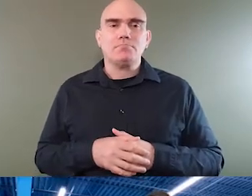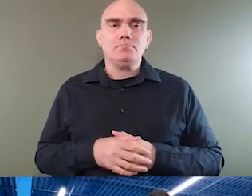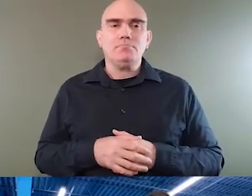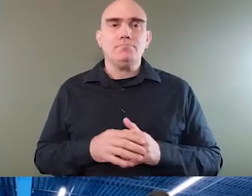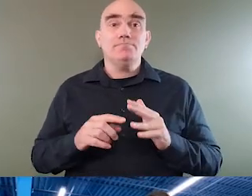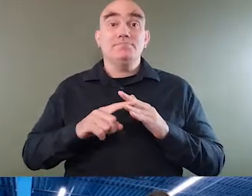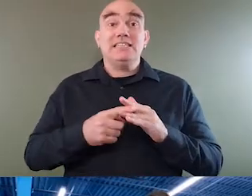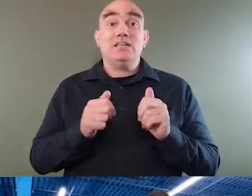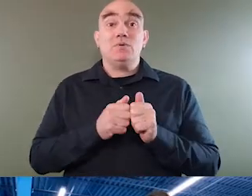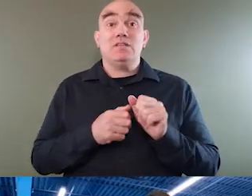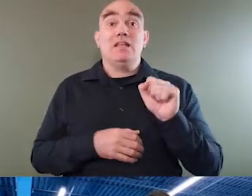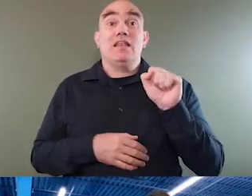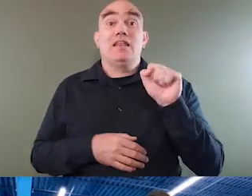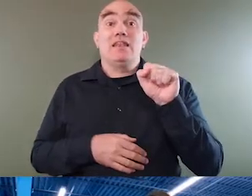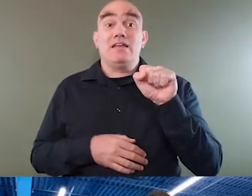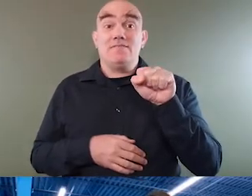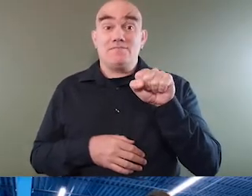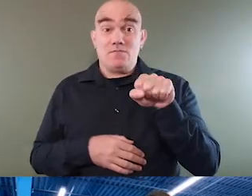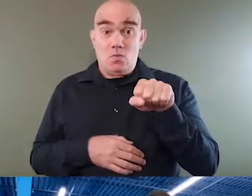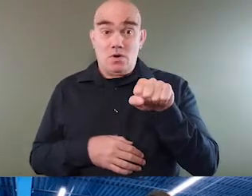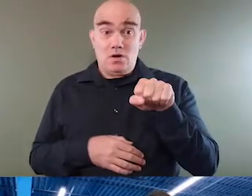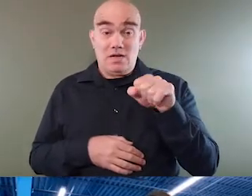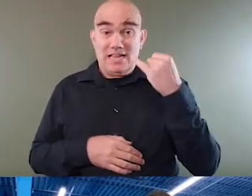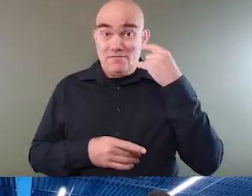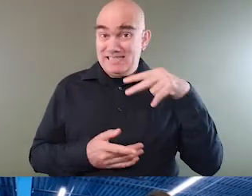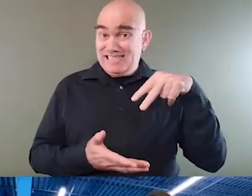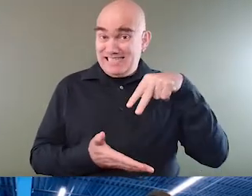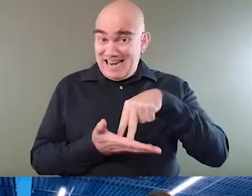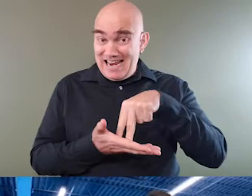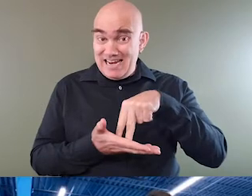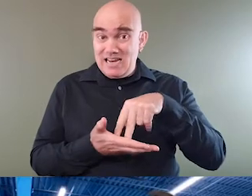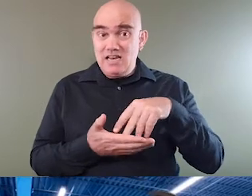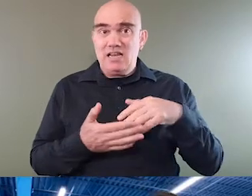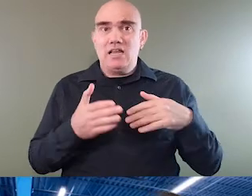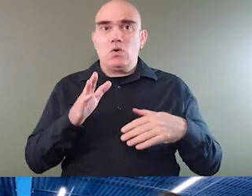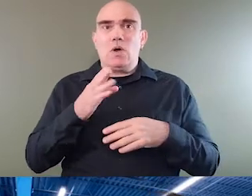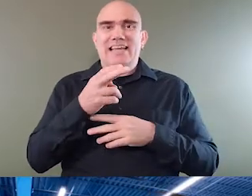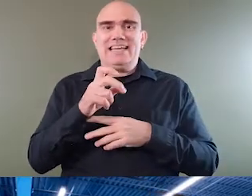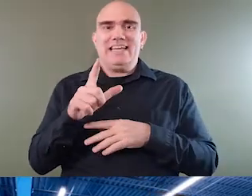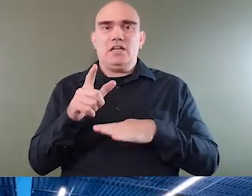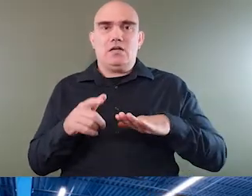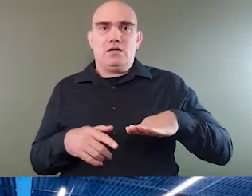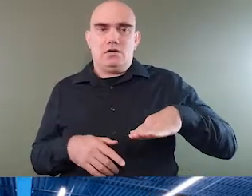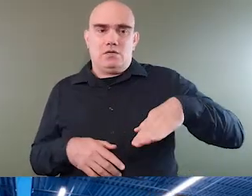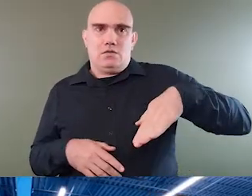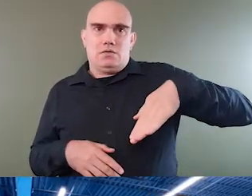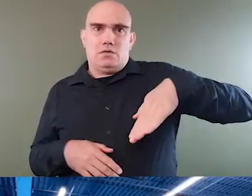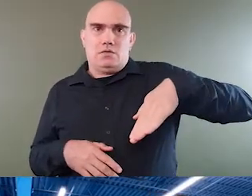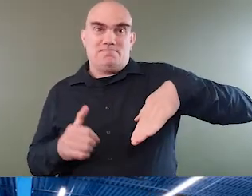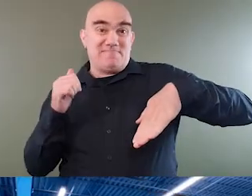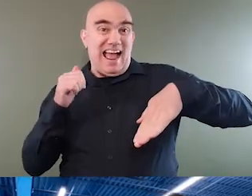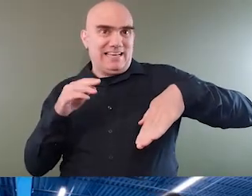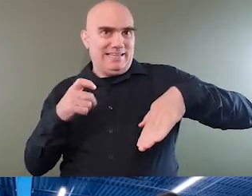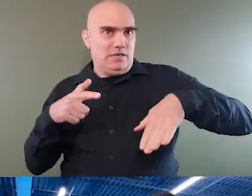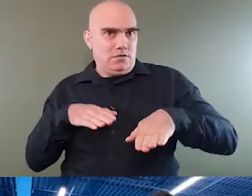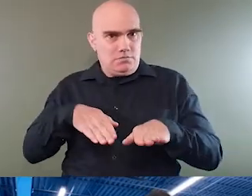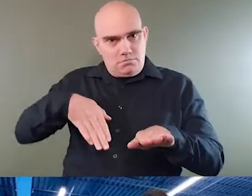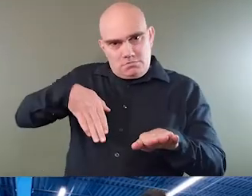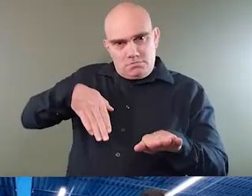Begin with a lean forward, or if you're standing, lift your heel, your back heel.